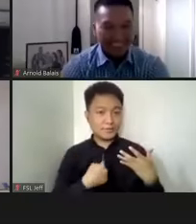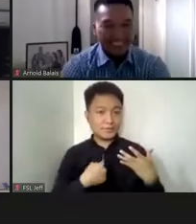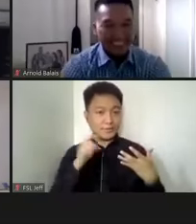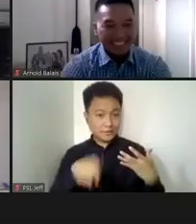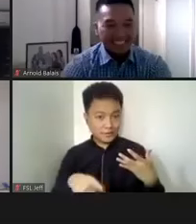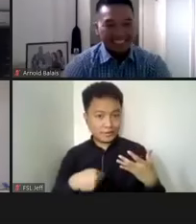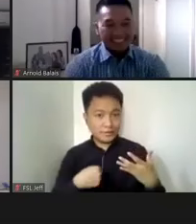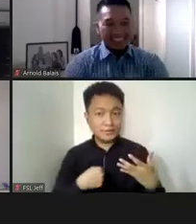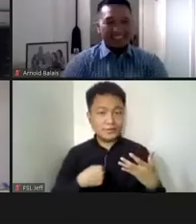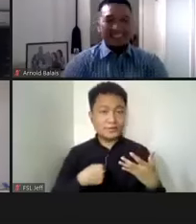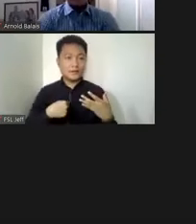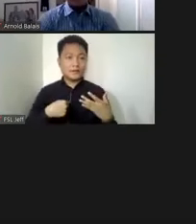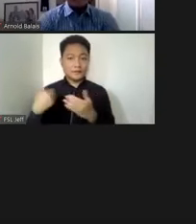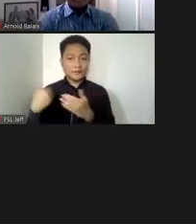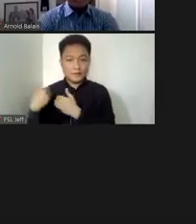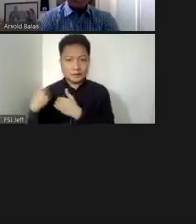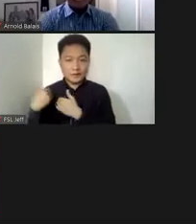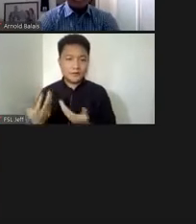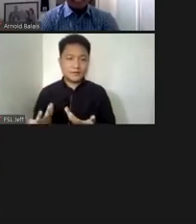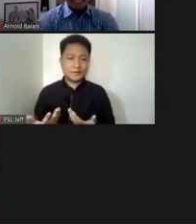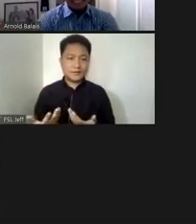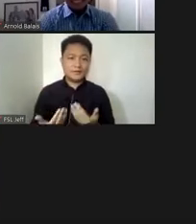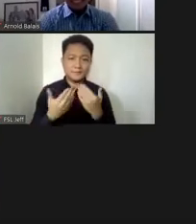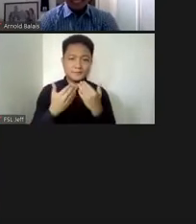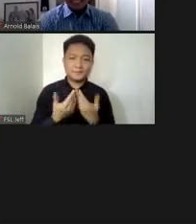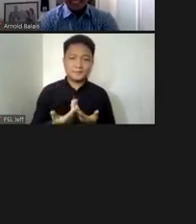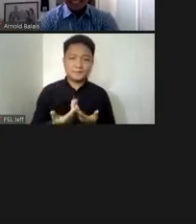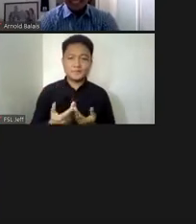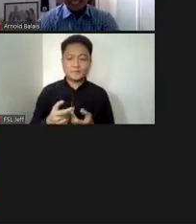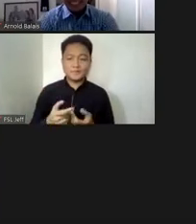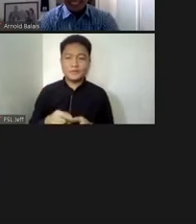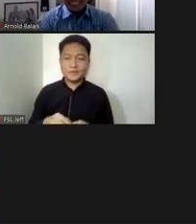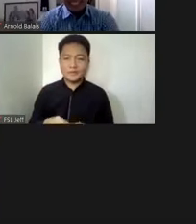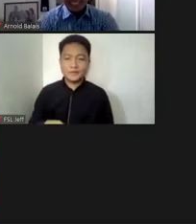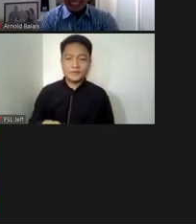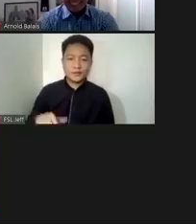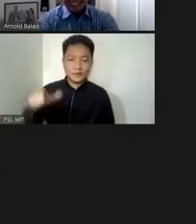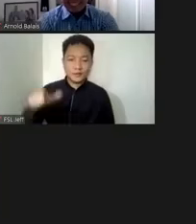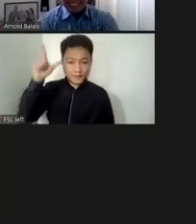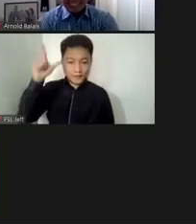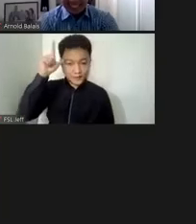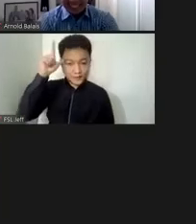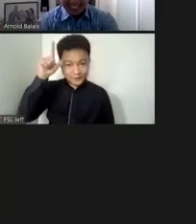Luis, finally, the president of, the chairman of Gawad Kalinga,